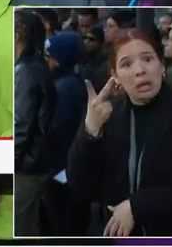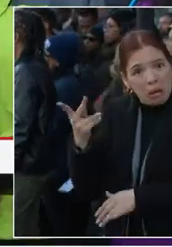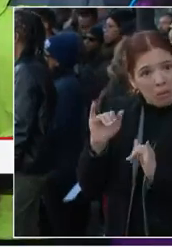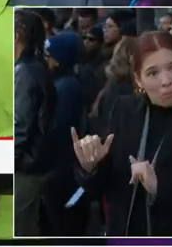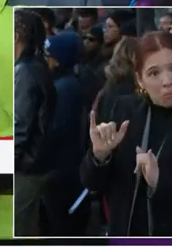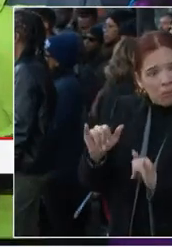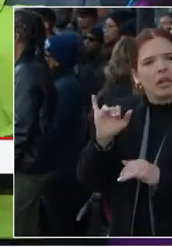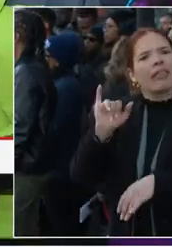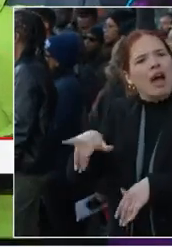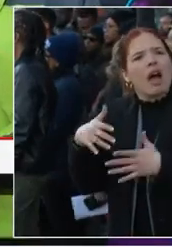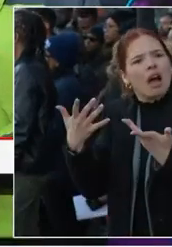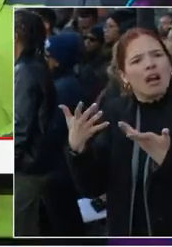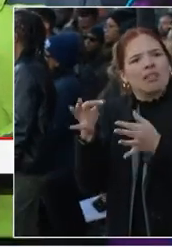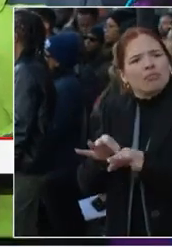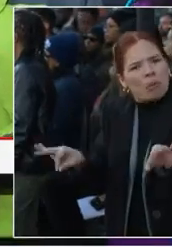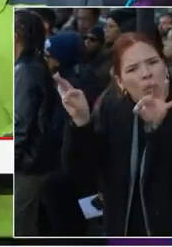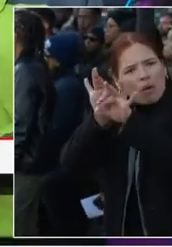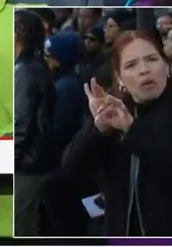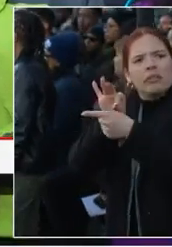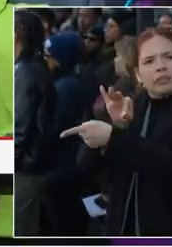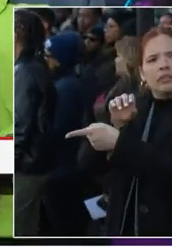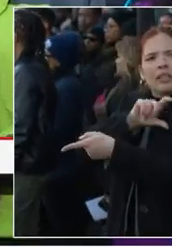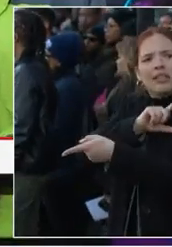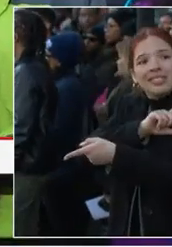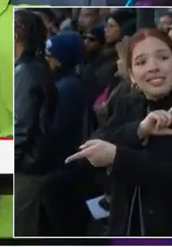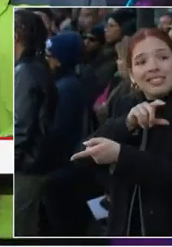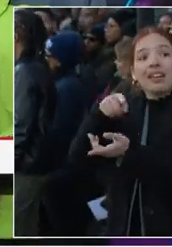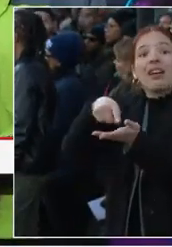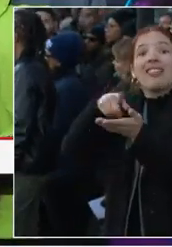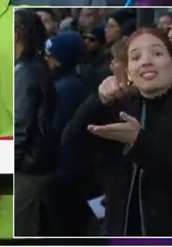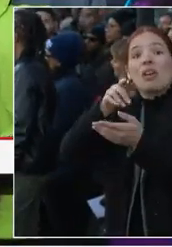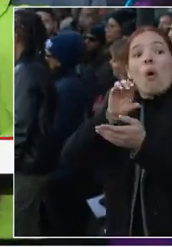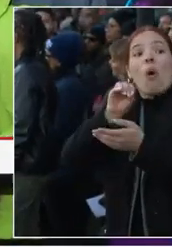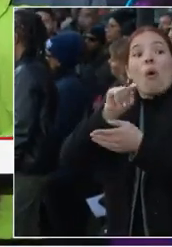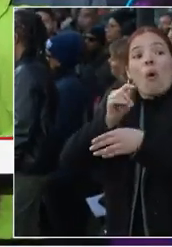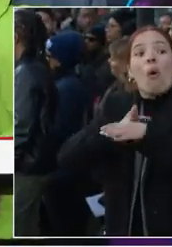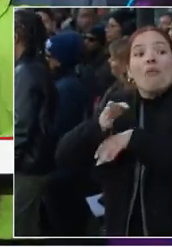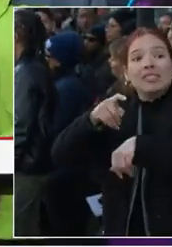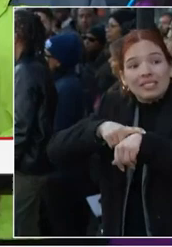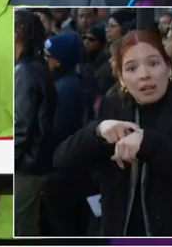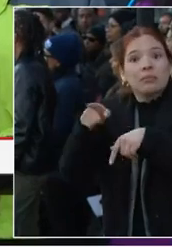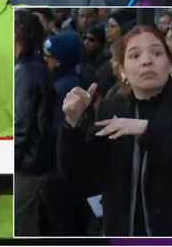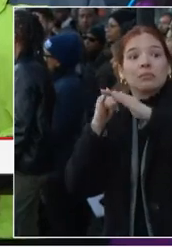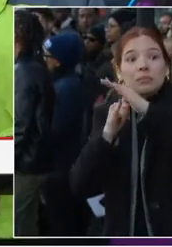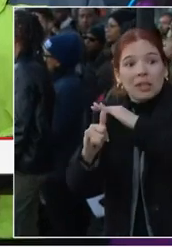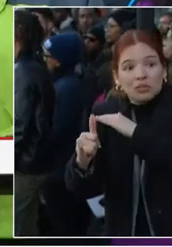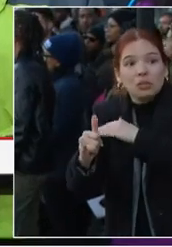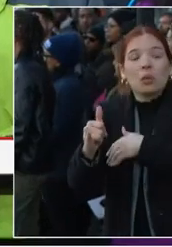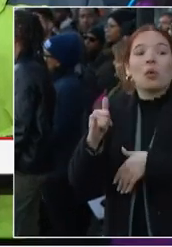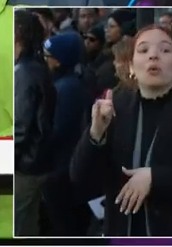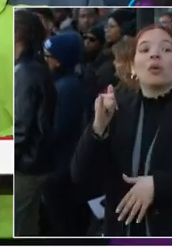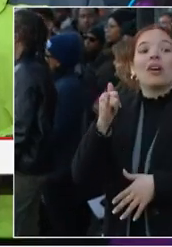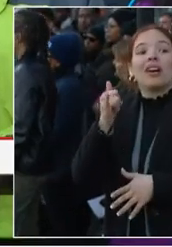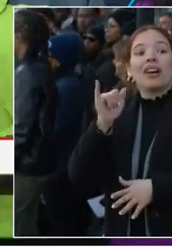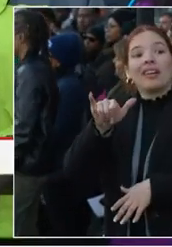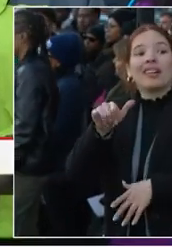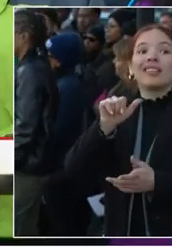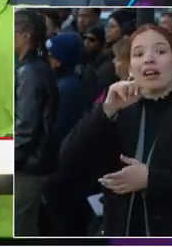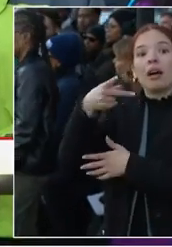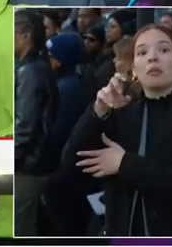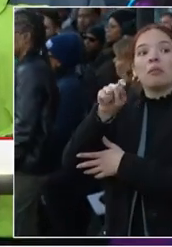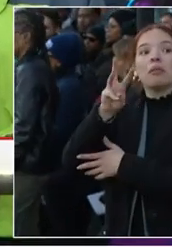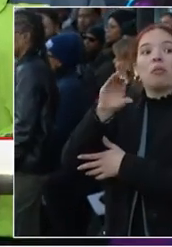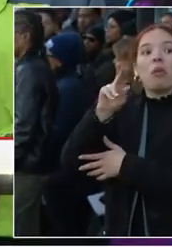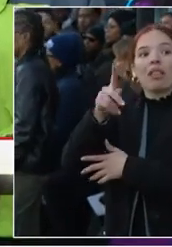are being paid overtime by Metro, so we're not pulling police officers from communities like Petworth to put them down in the Metro. So I